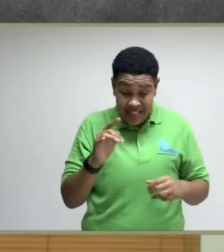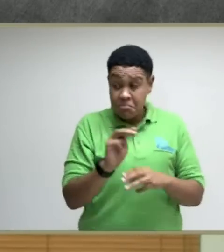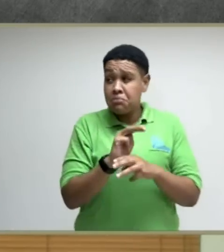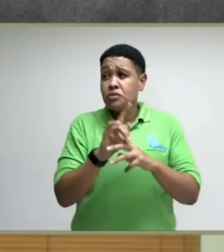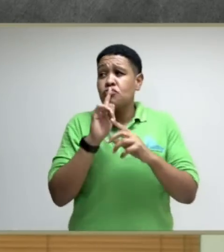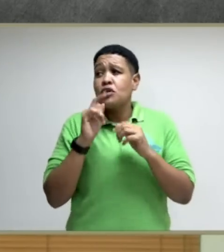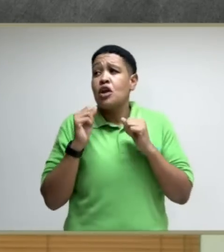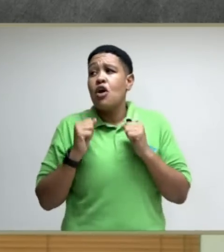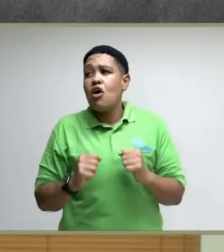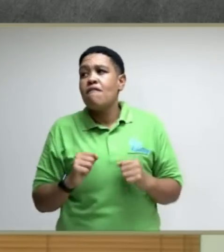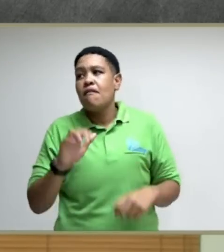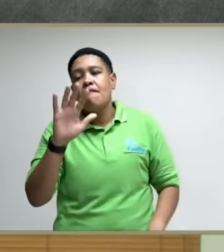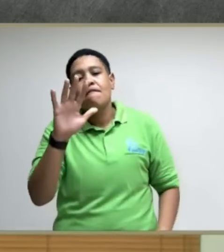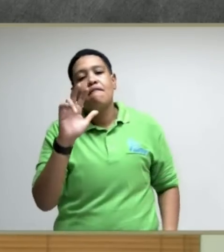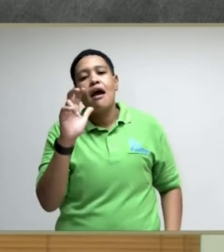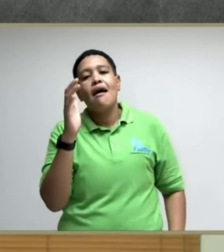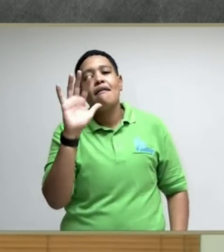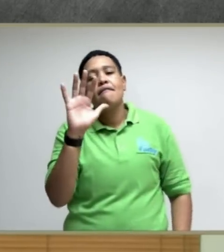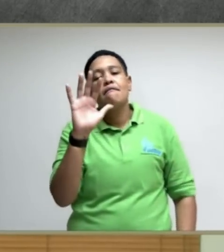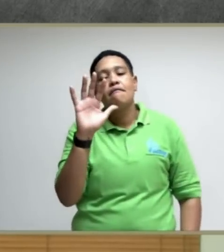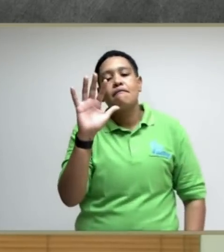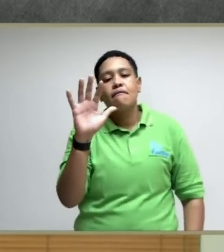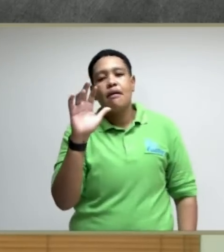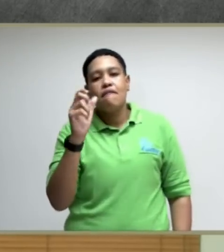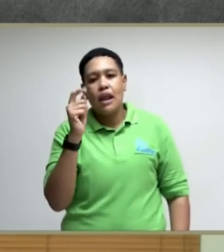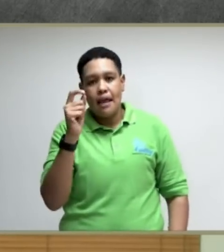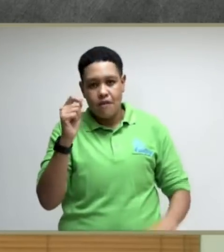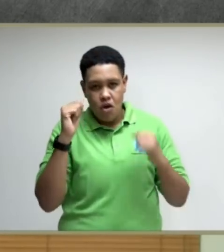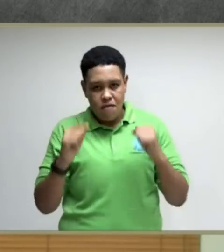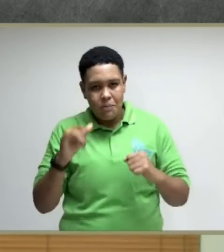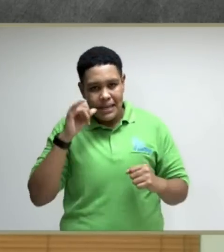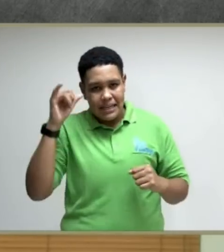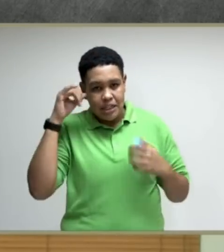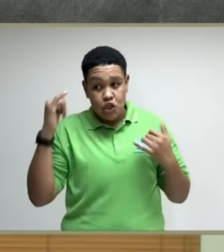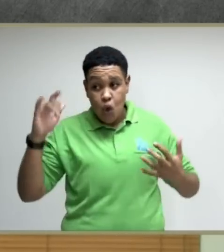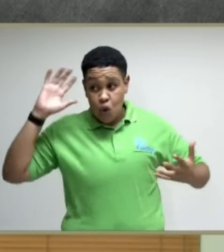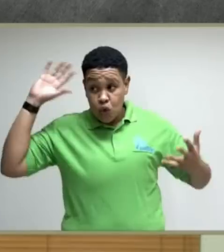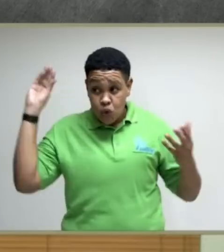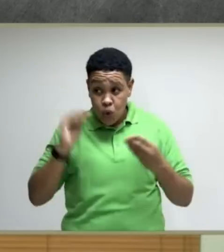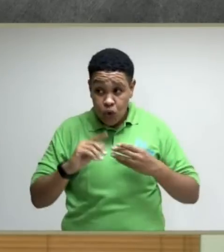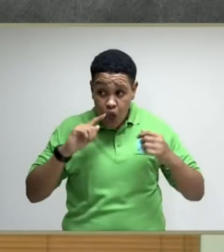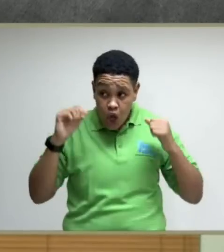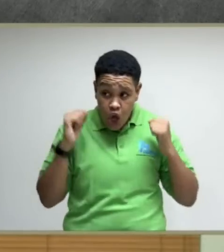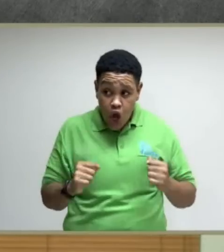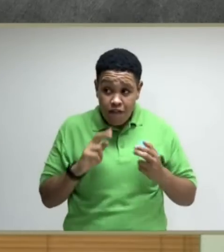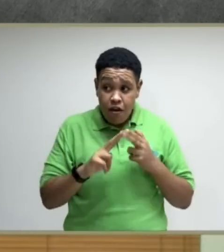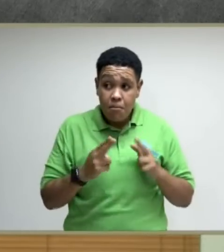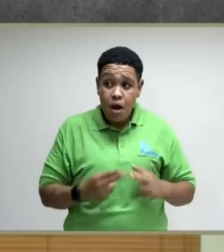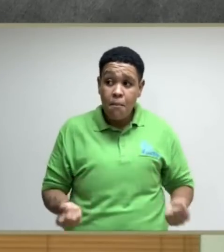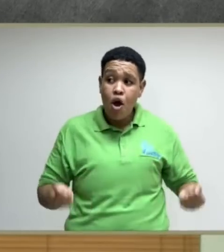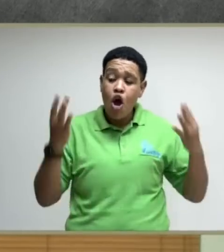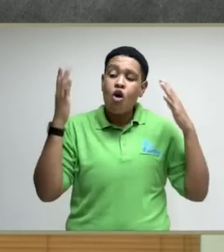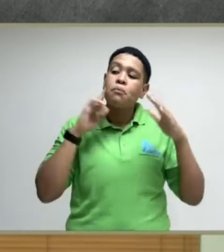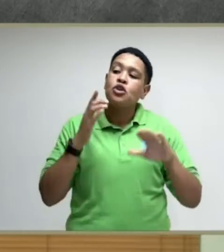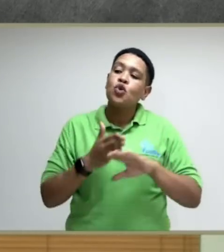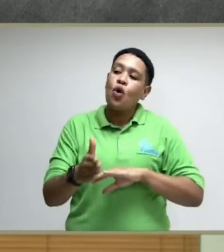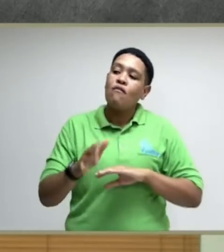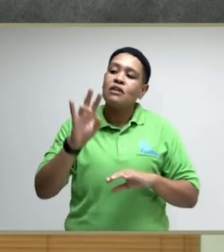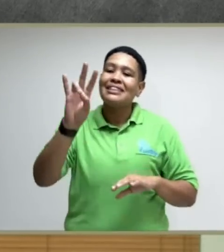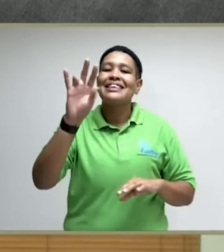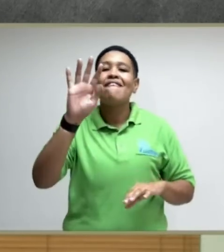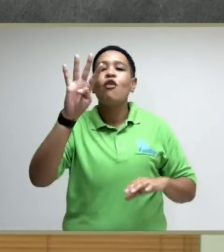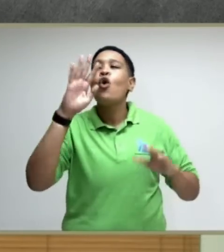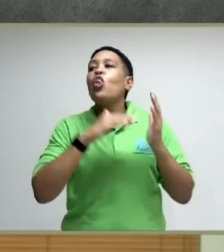confirm 511 cases yesterday, and that now brings our total confirmed cases to just over